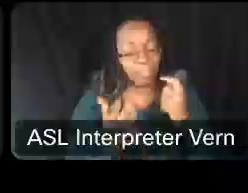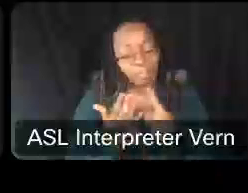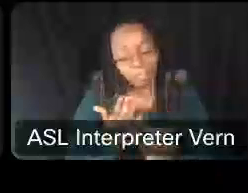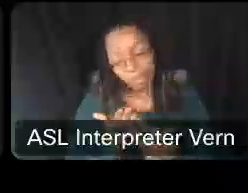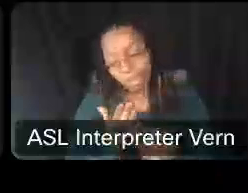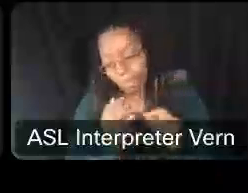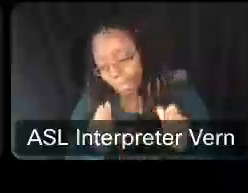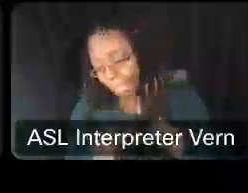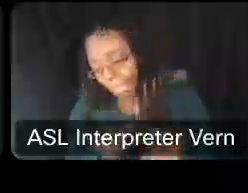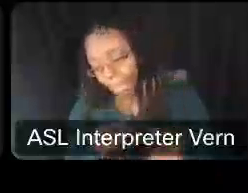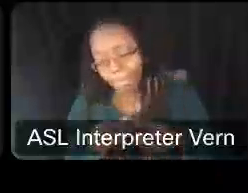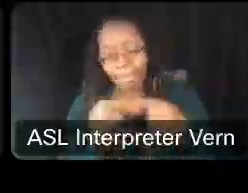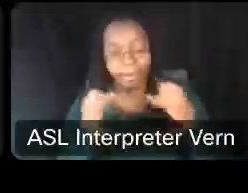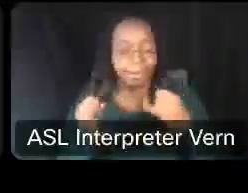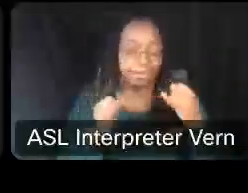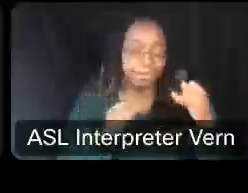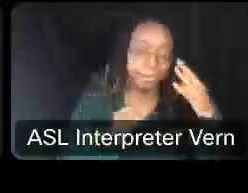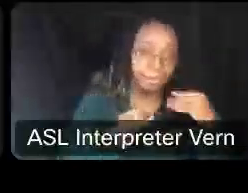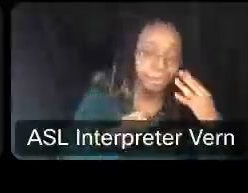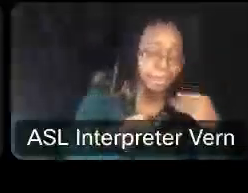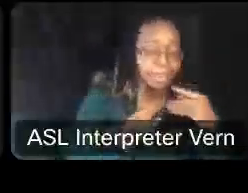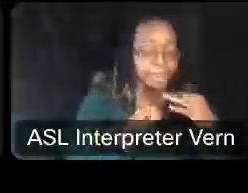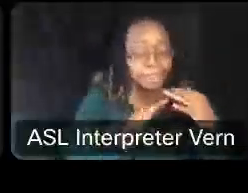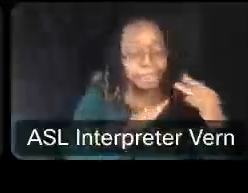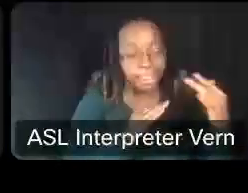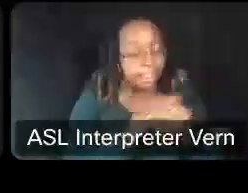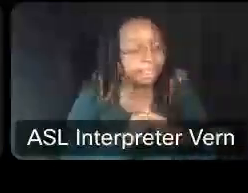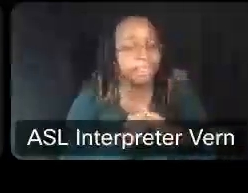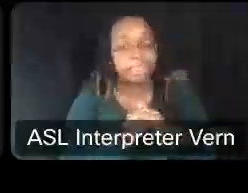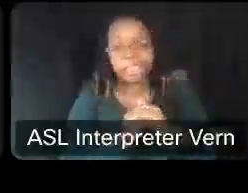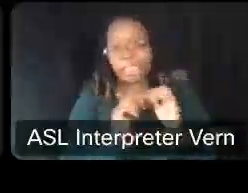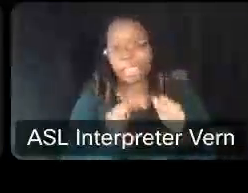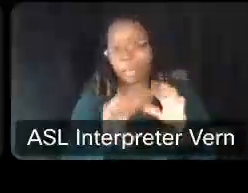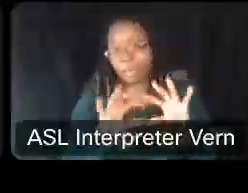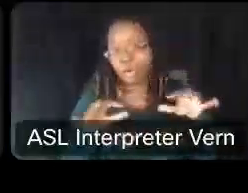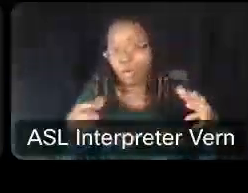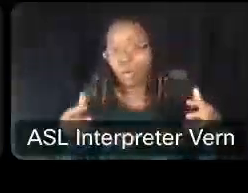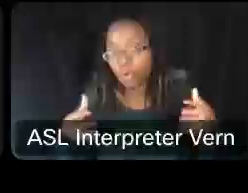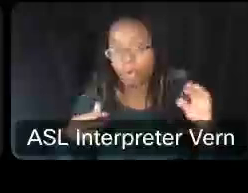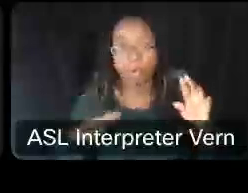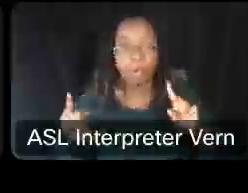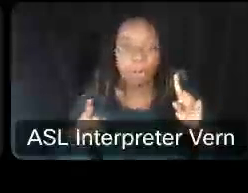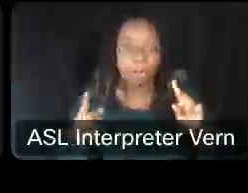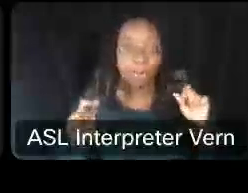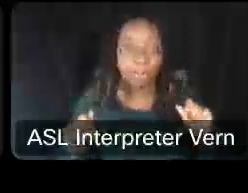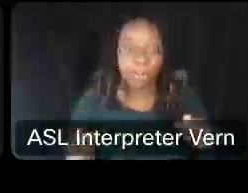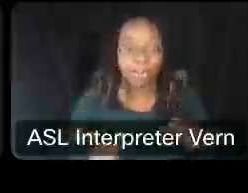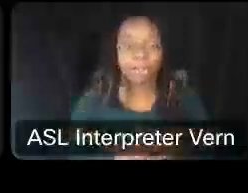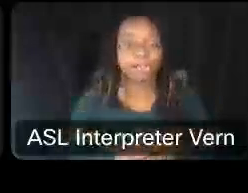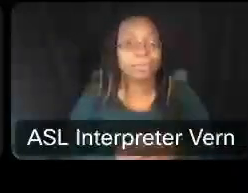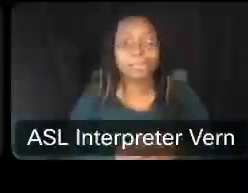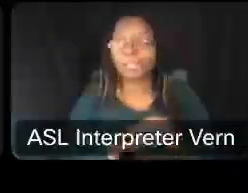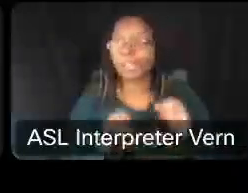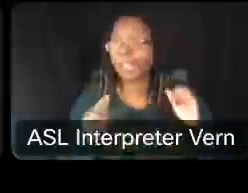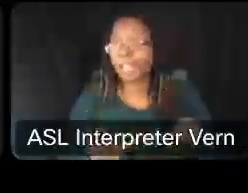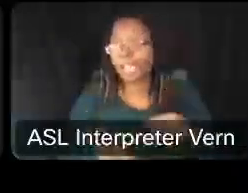about individual experiences. It can be in a group setting or one-to-one. It can be